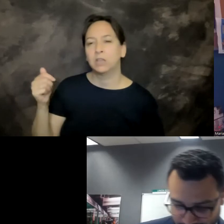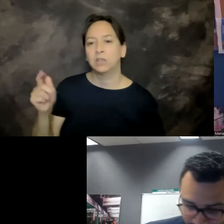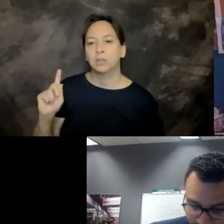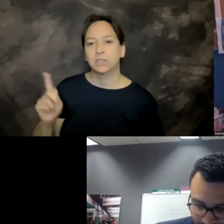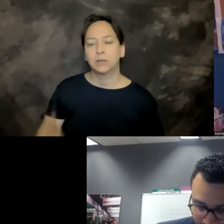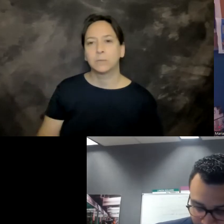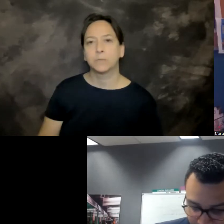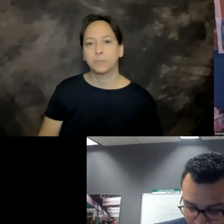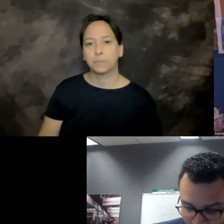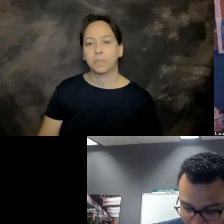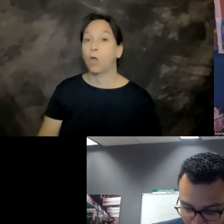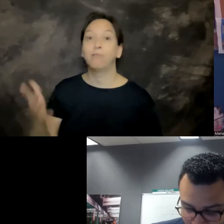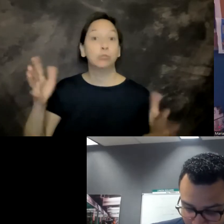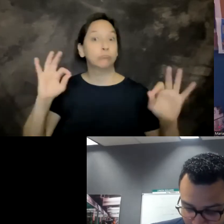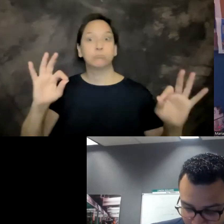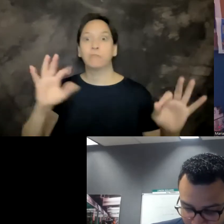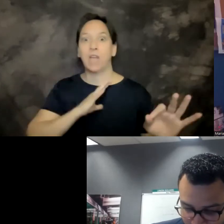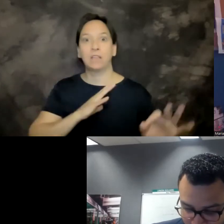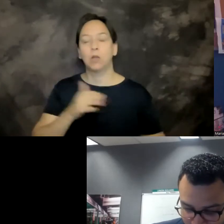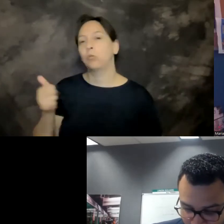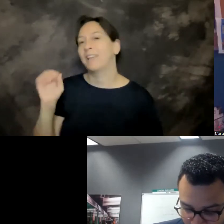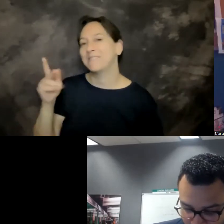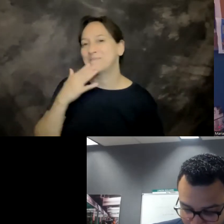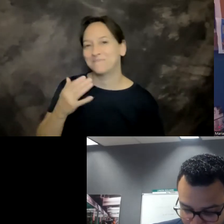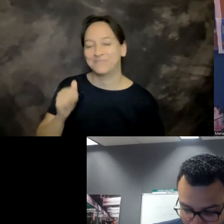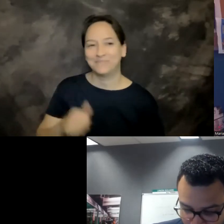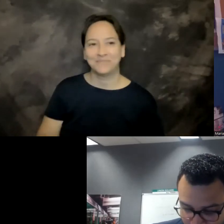That's Can already you much hear me better. now? Yes. Okay, perfect. Awesome.